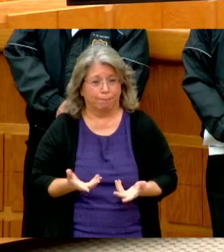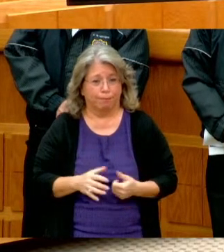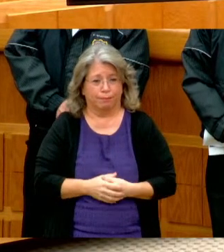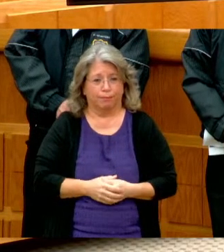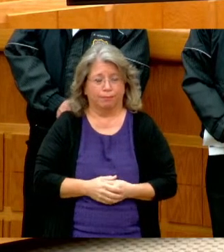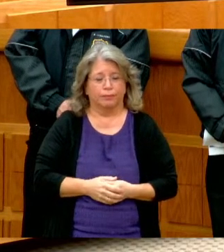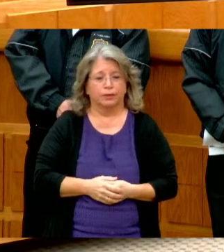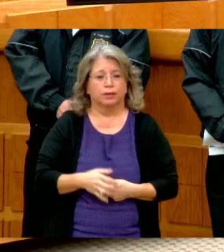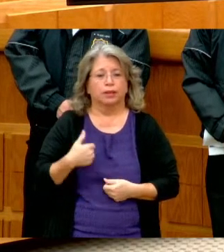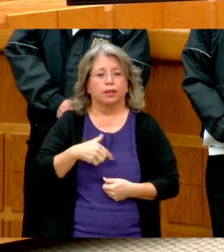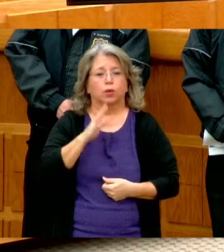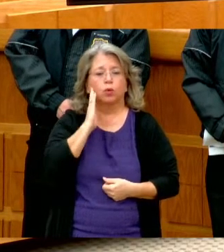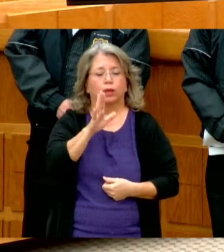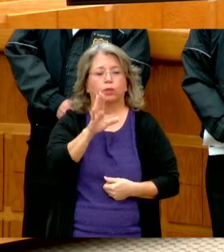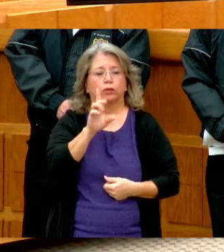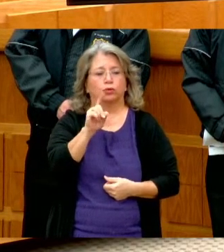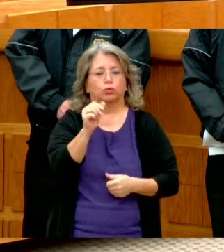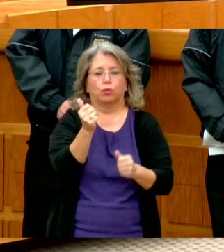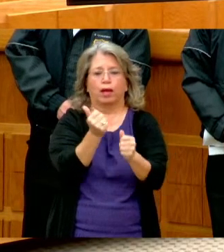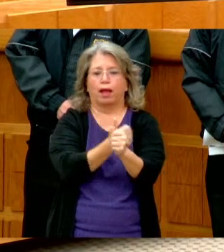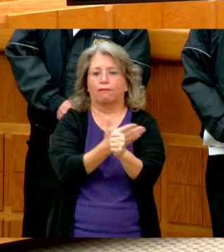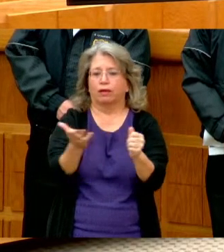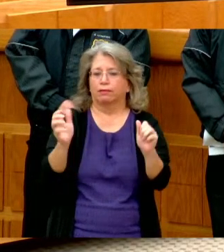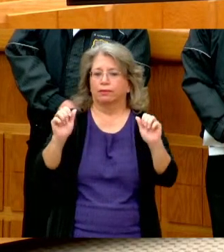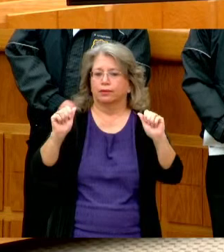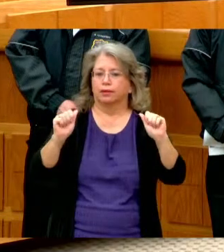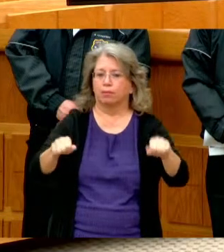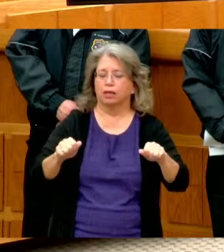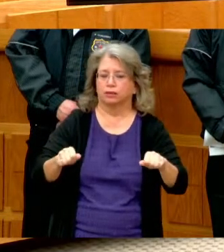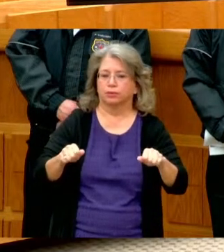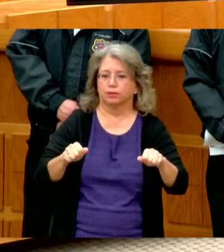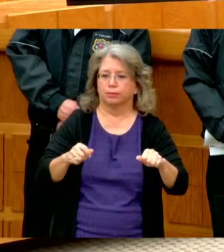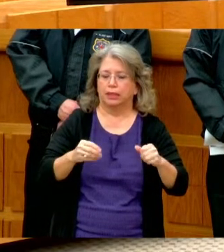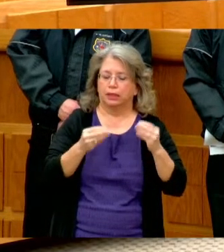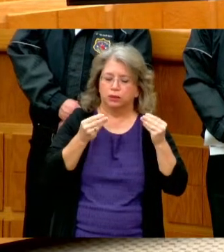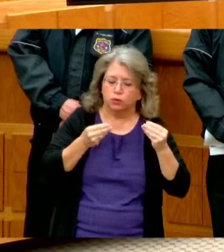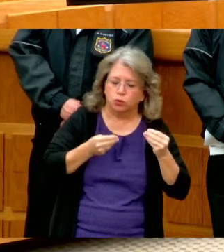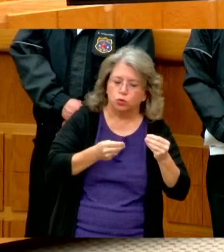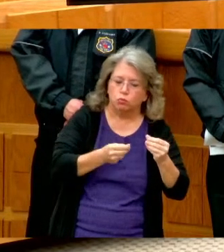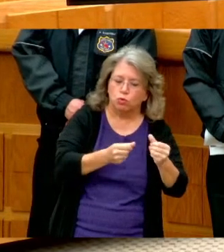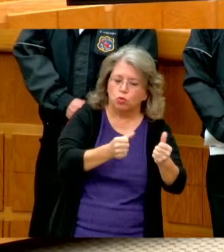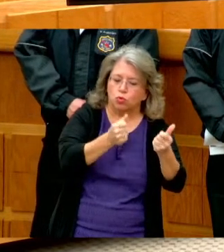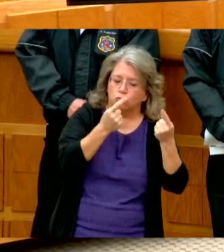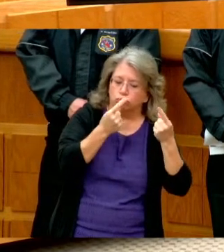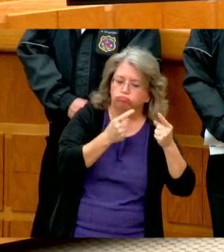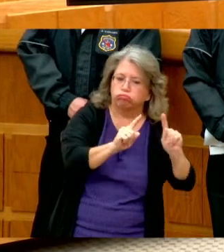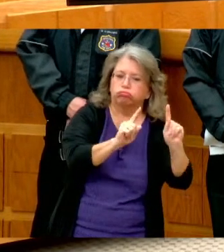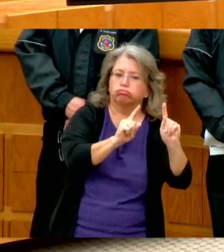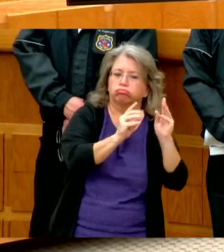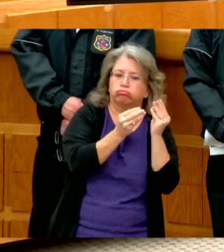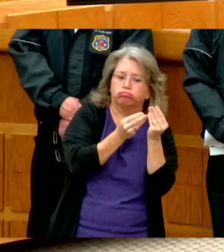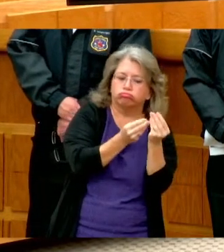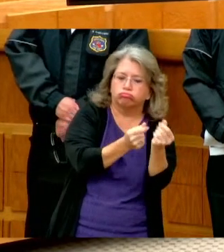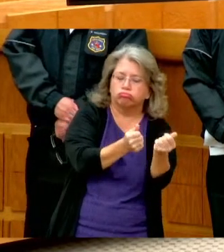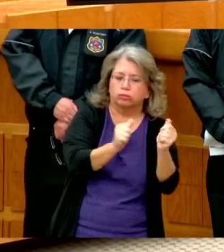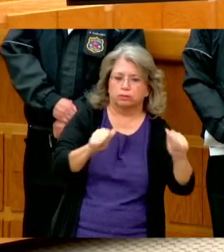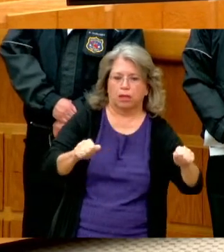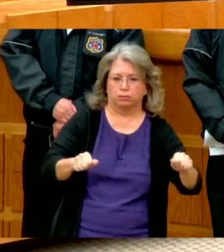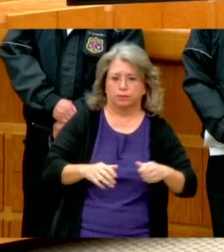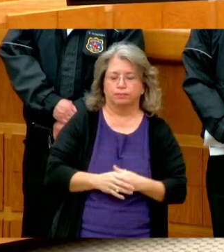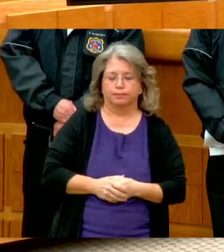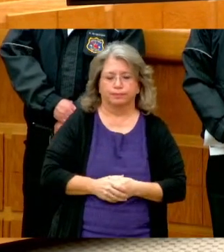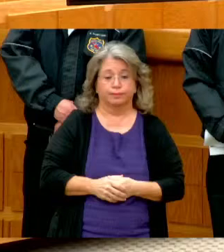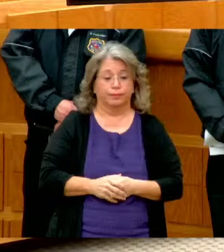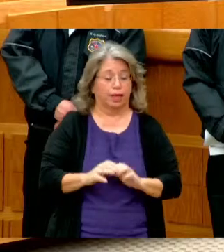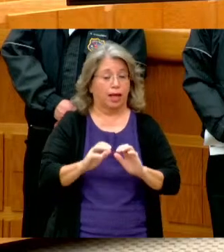We are going to do everything we can to be as efficient as possible. Now, the way we have our sign